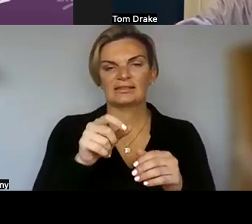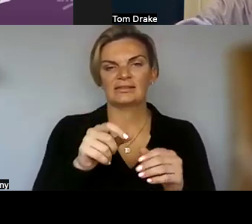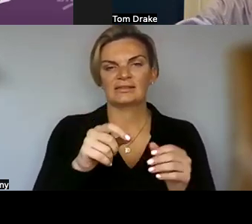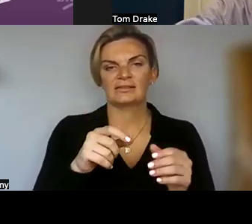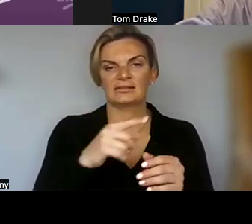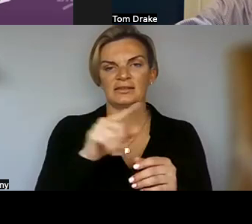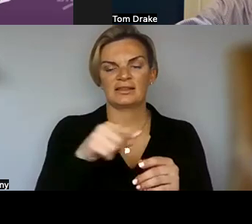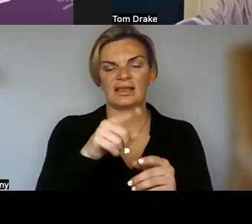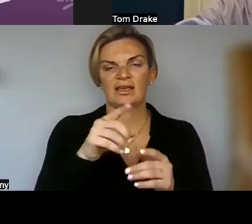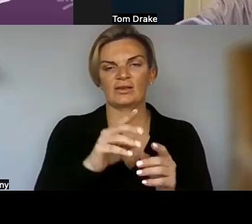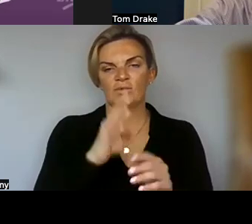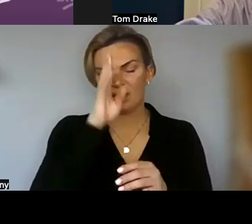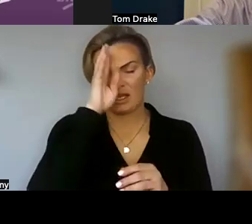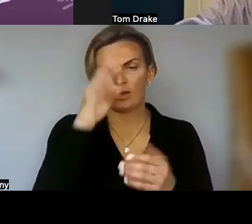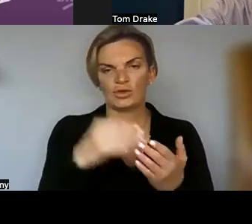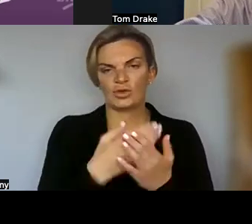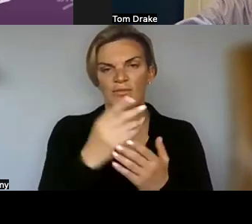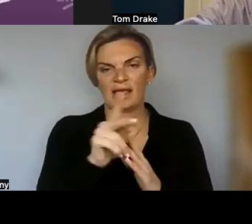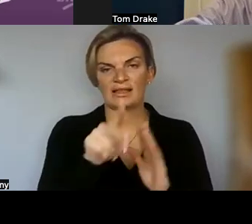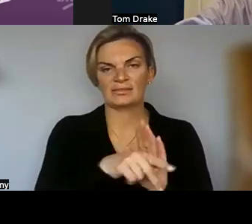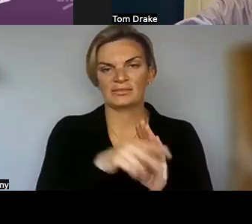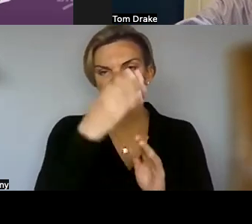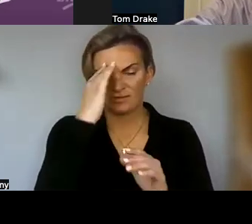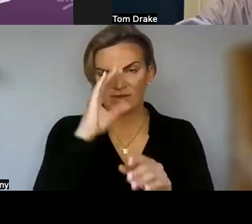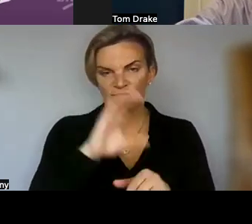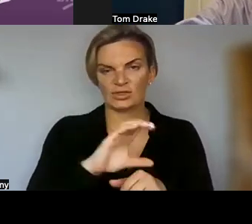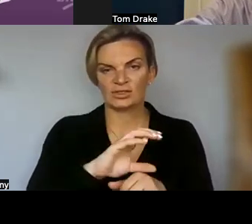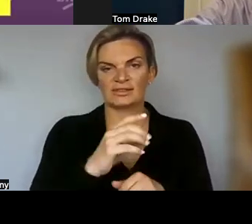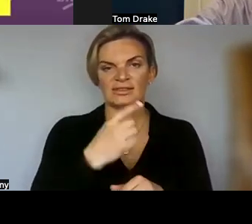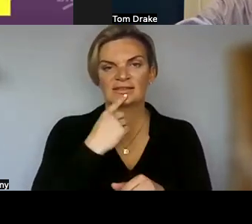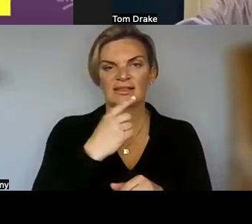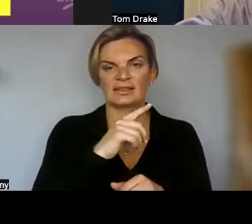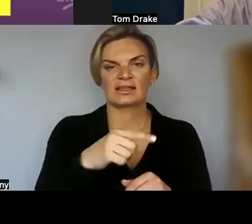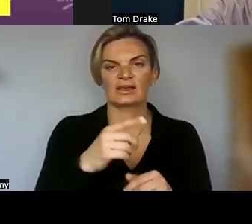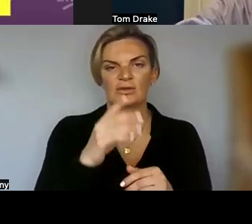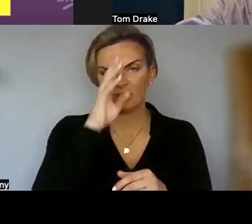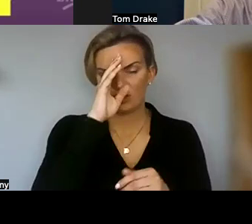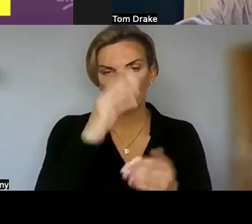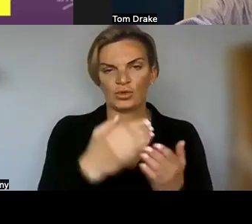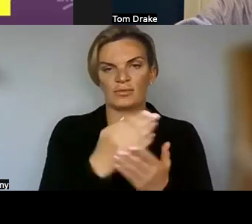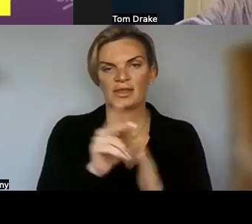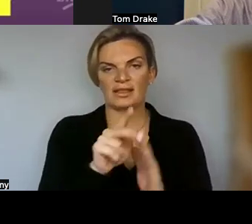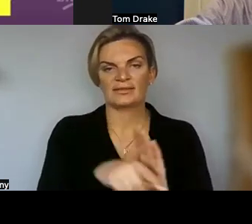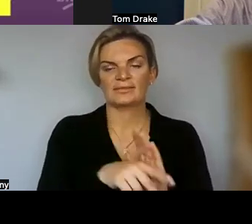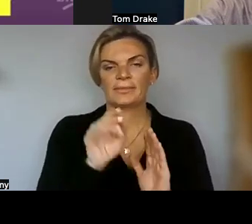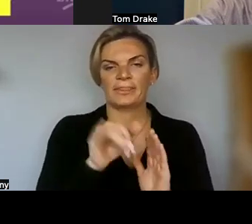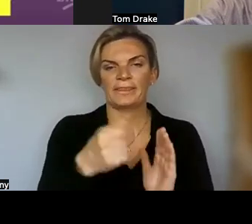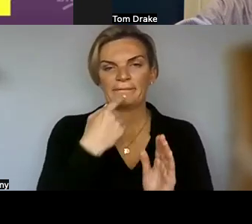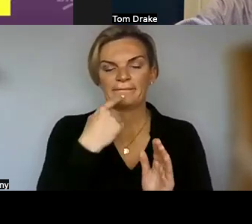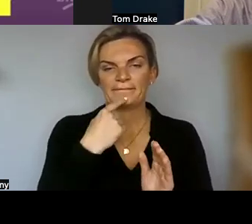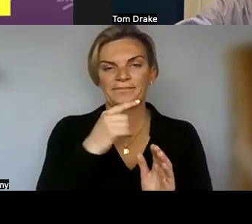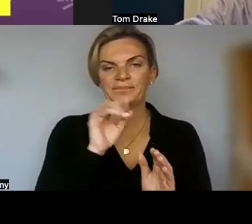submitted our opposition because of the church being in place, they created a new policy that said that it